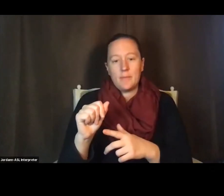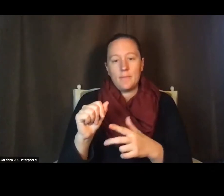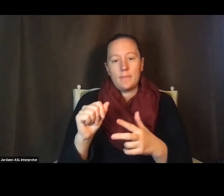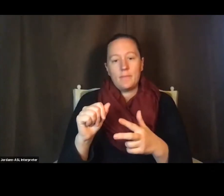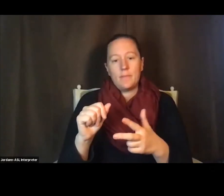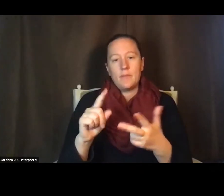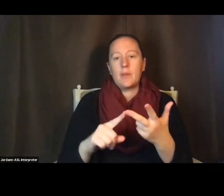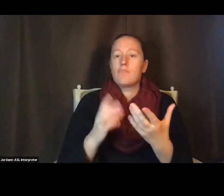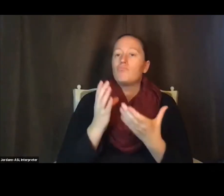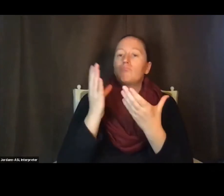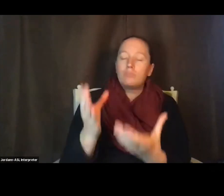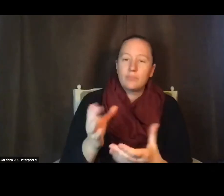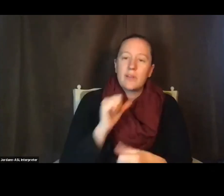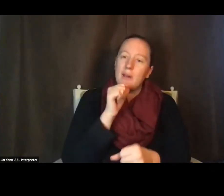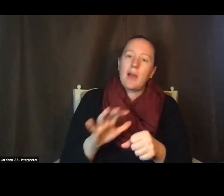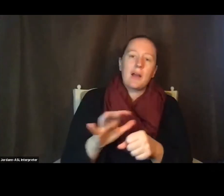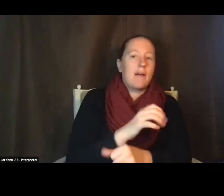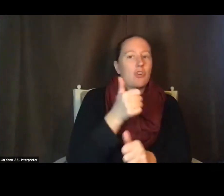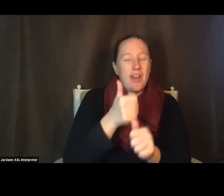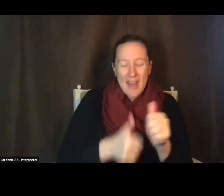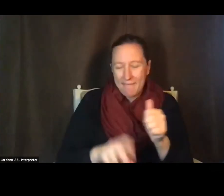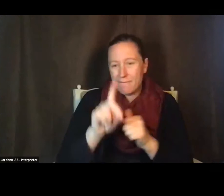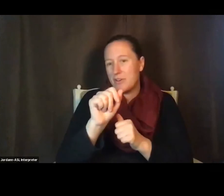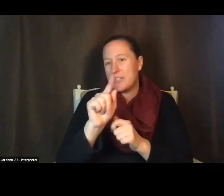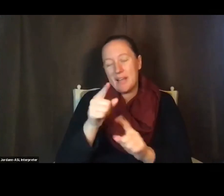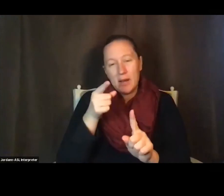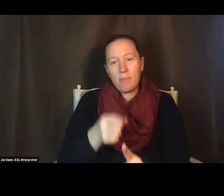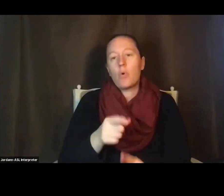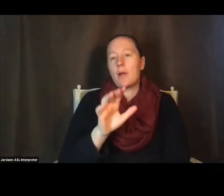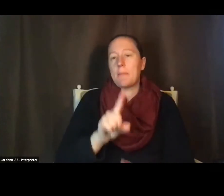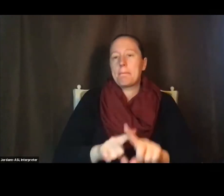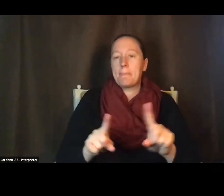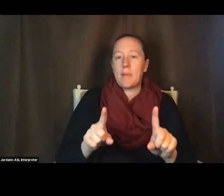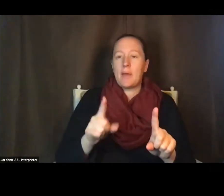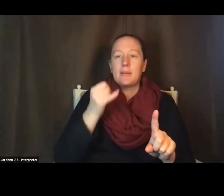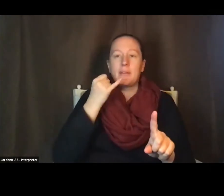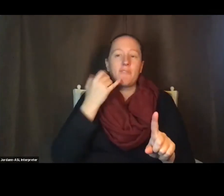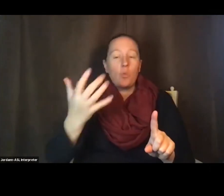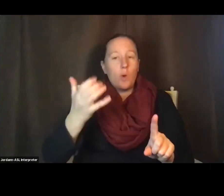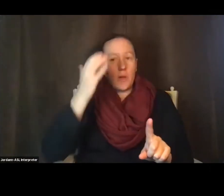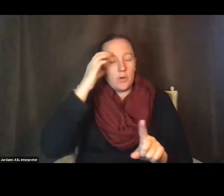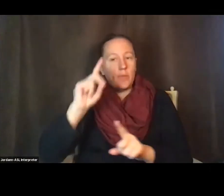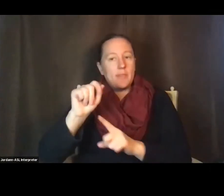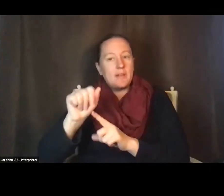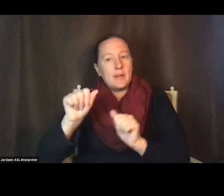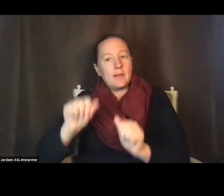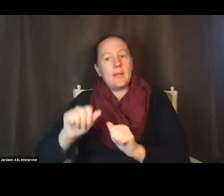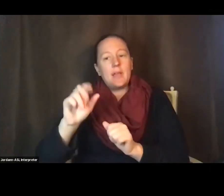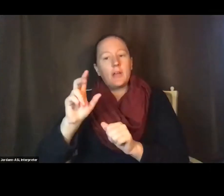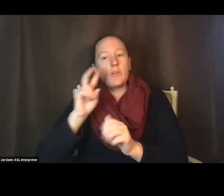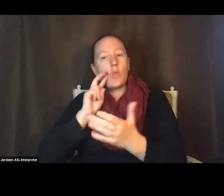recommendations. It doesn't cover every data point that we looked at. So if you're really interested in the data, you might want to dive into Appendix